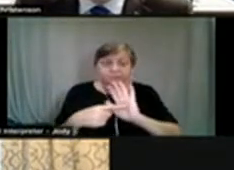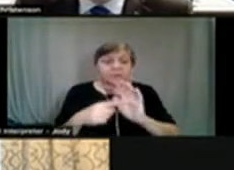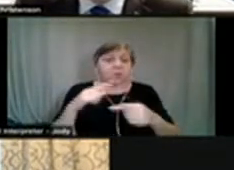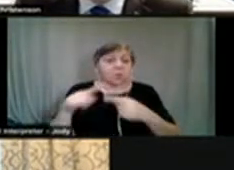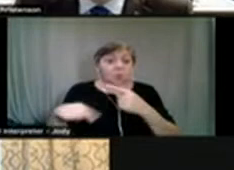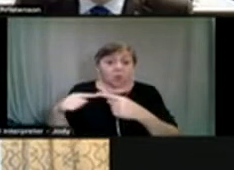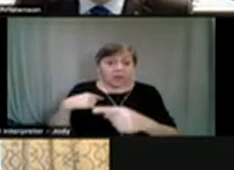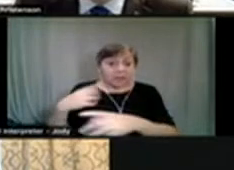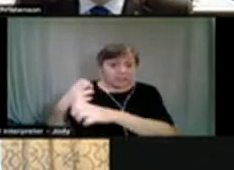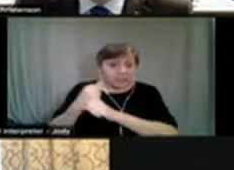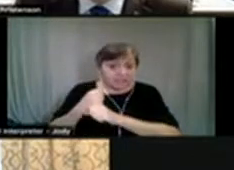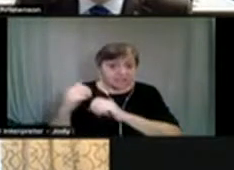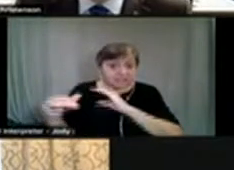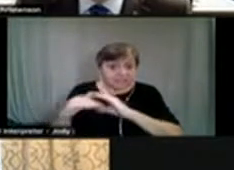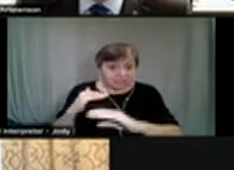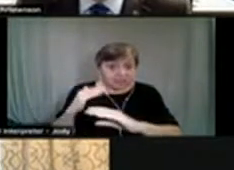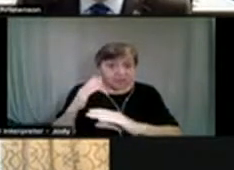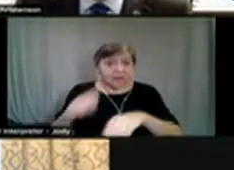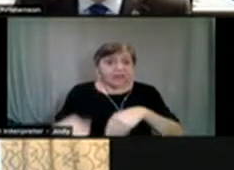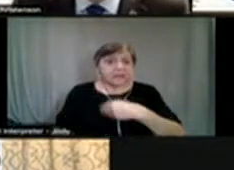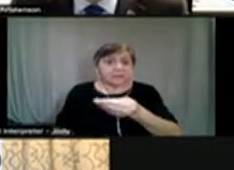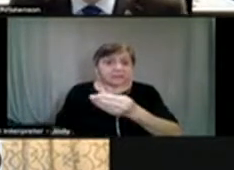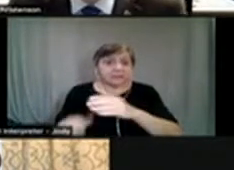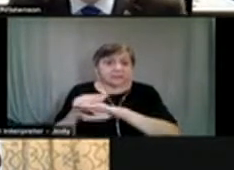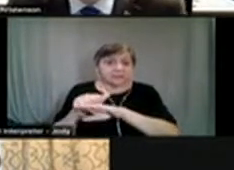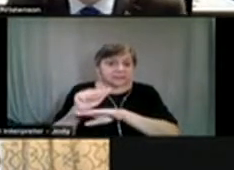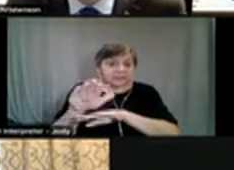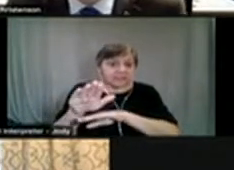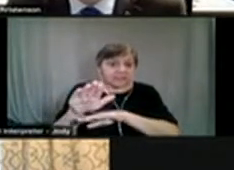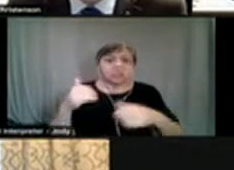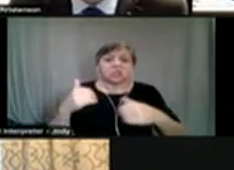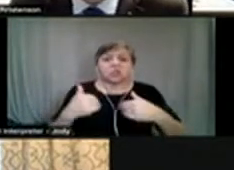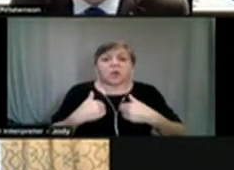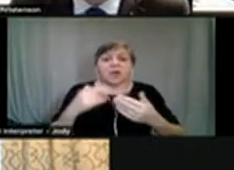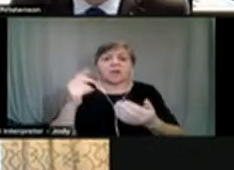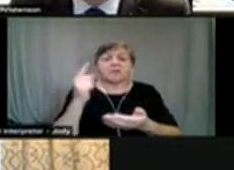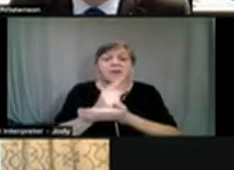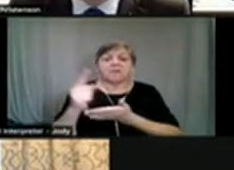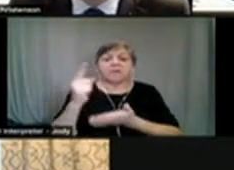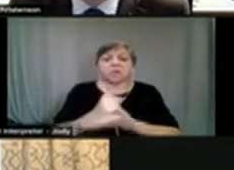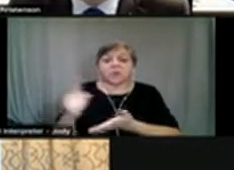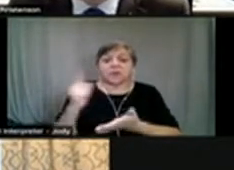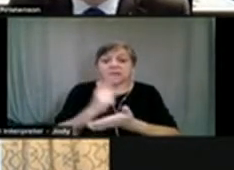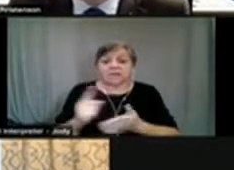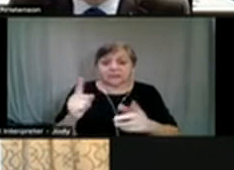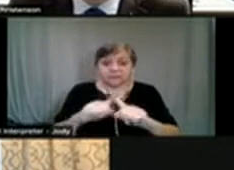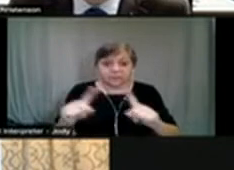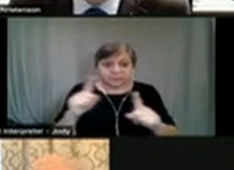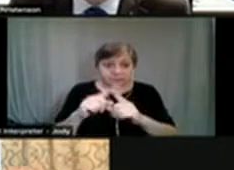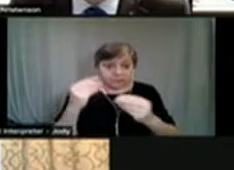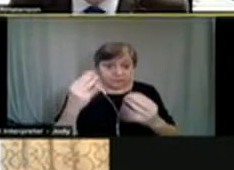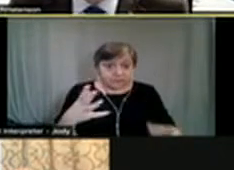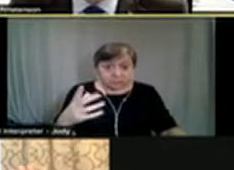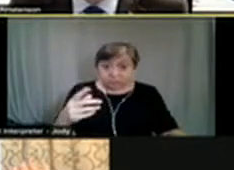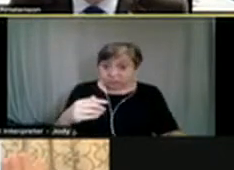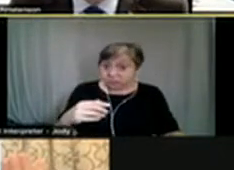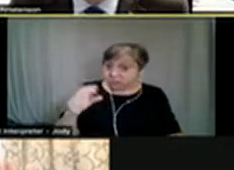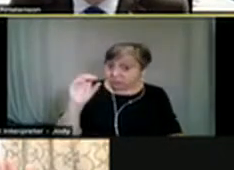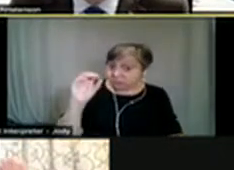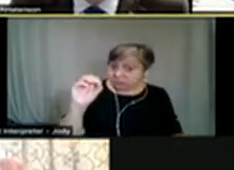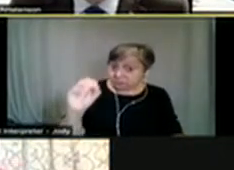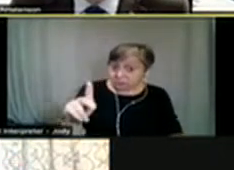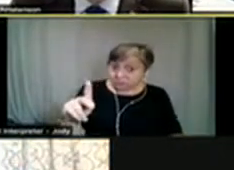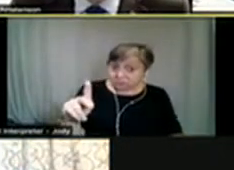get it. So you have really updated information on a weekly basis. Does that work, Mr. McCarthy?